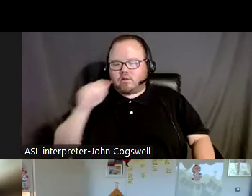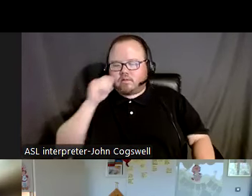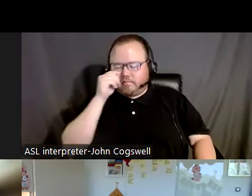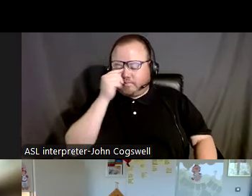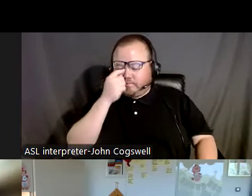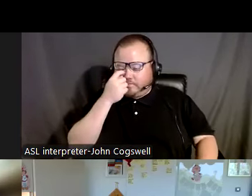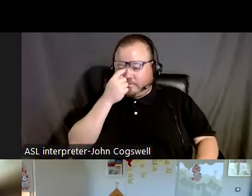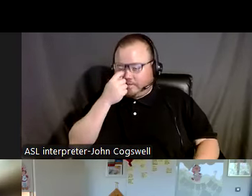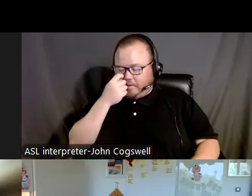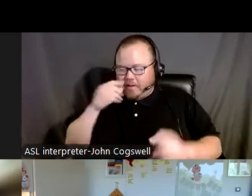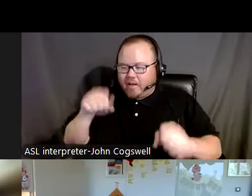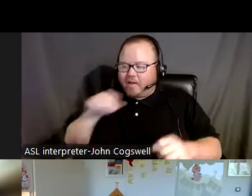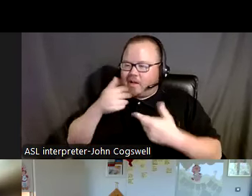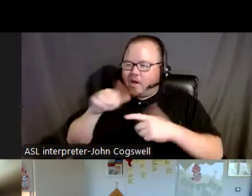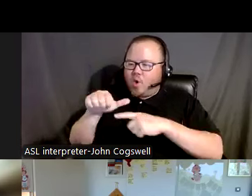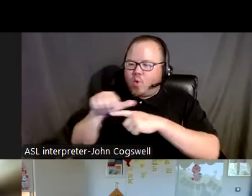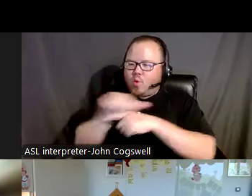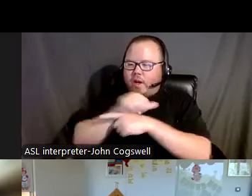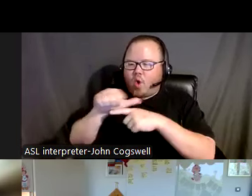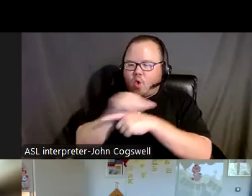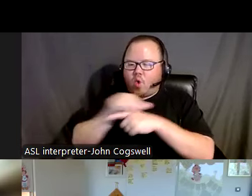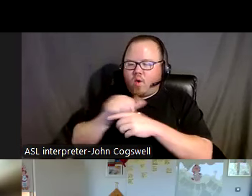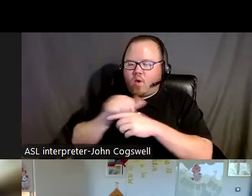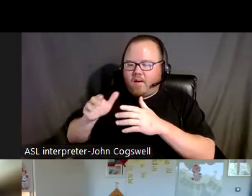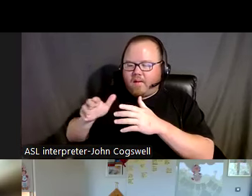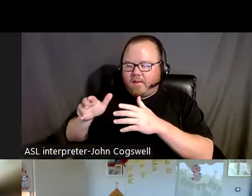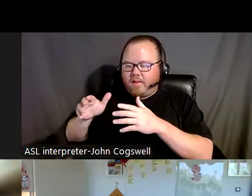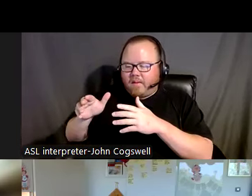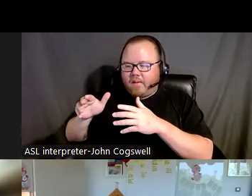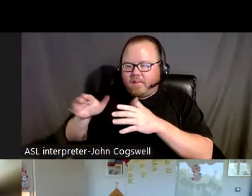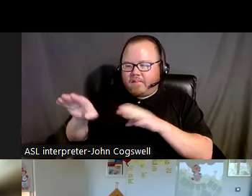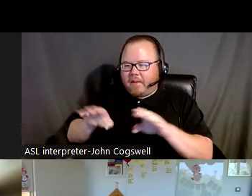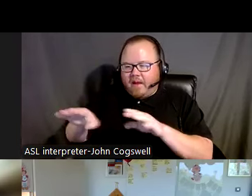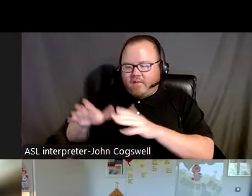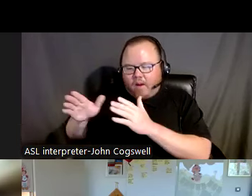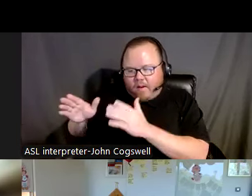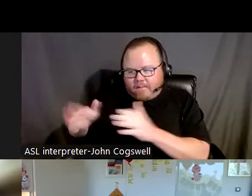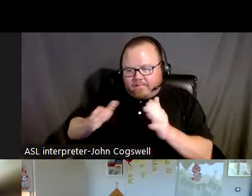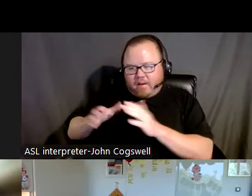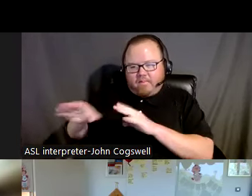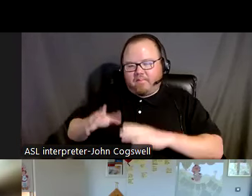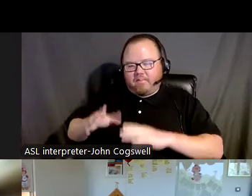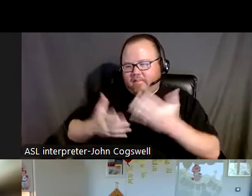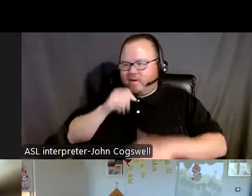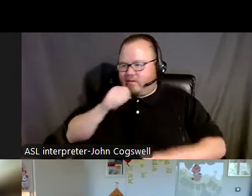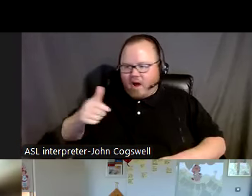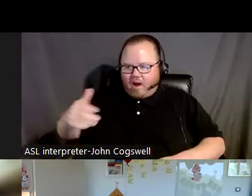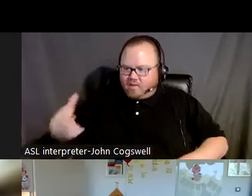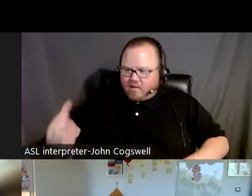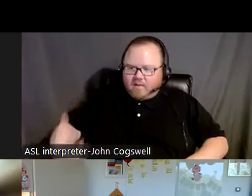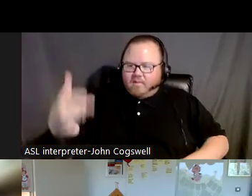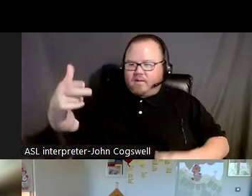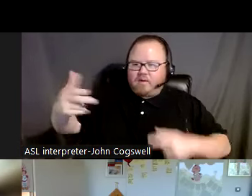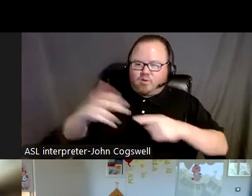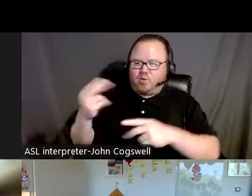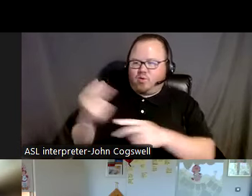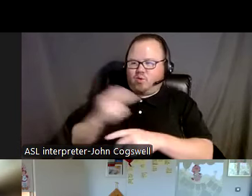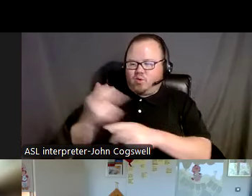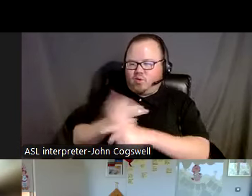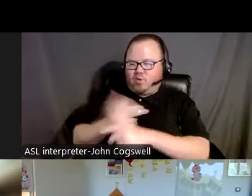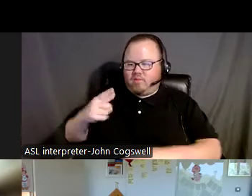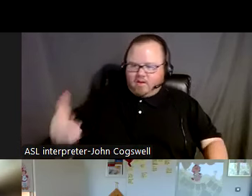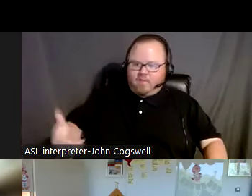be rehearsal behavior or preparatory behavior, which also increases capability. So maybe they're not picking it up to use it. If they're picking it up to